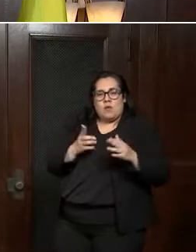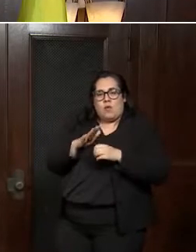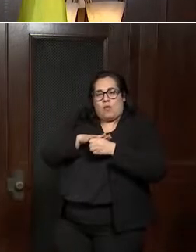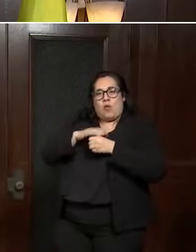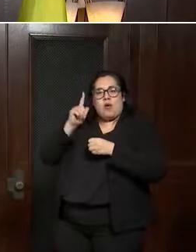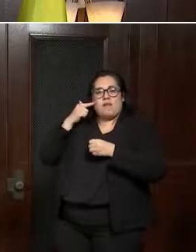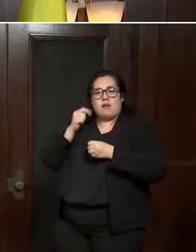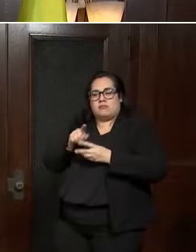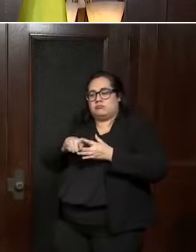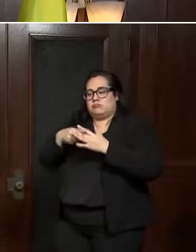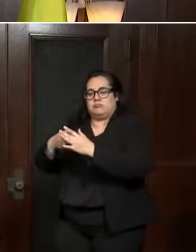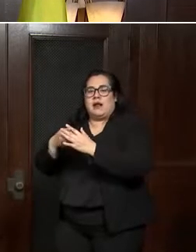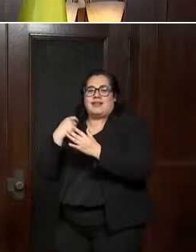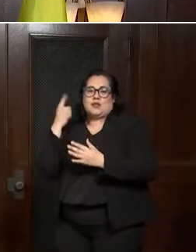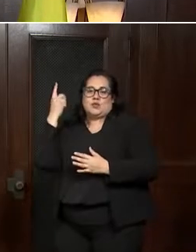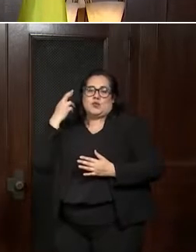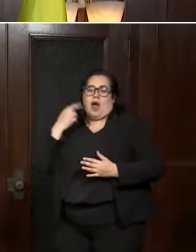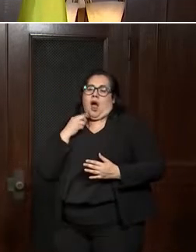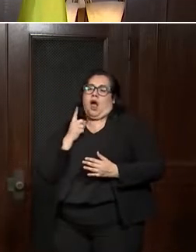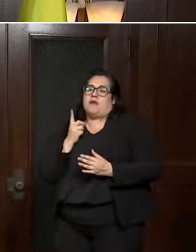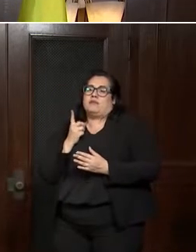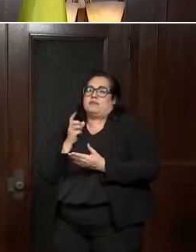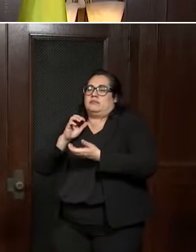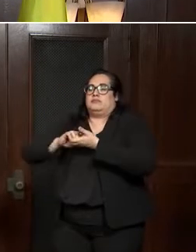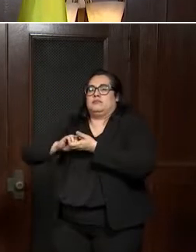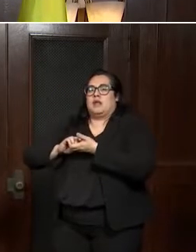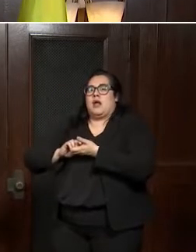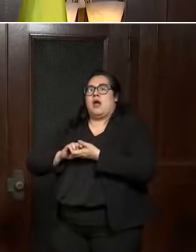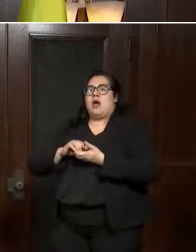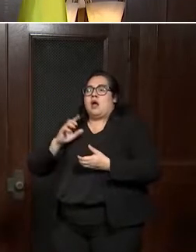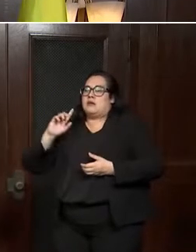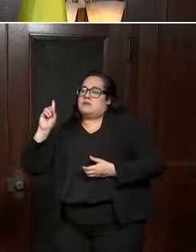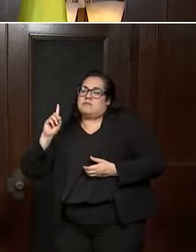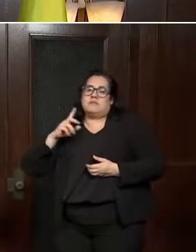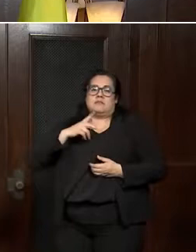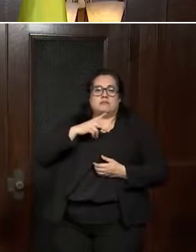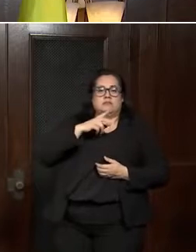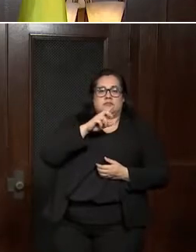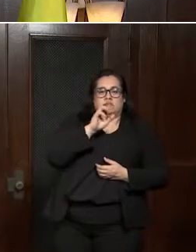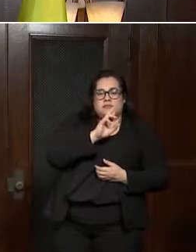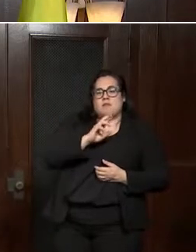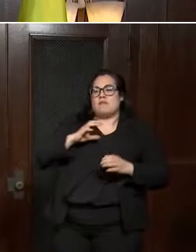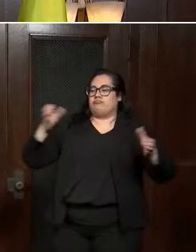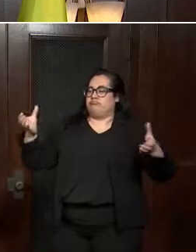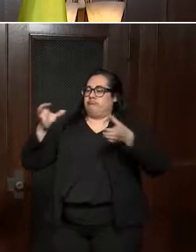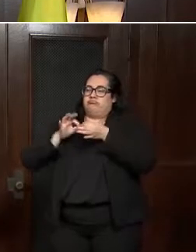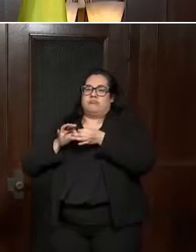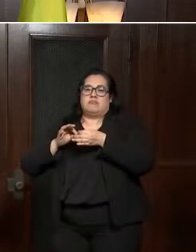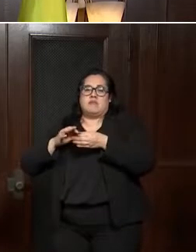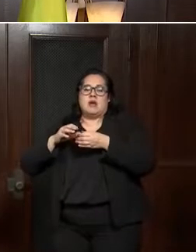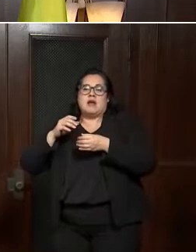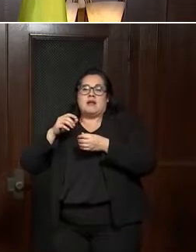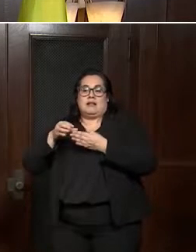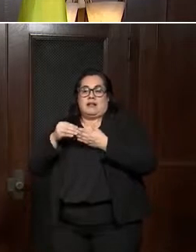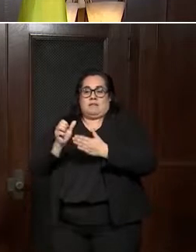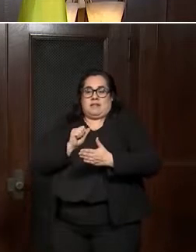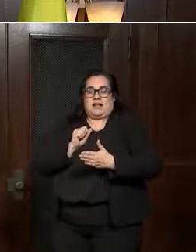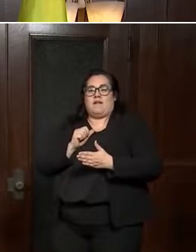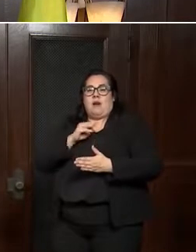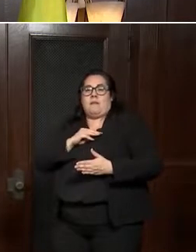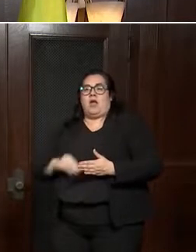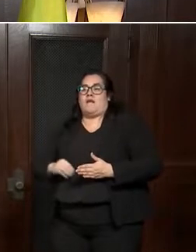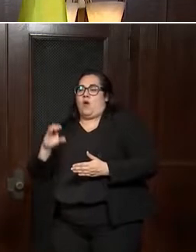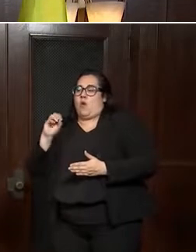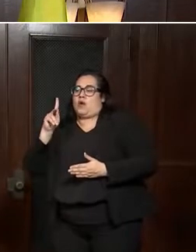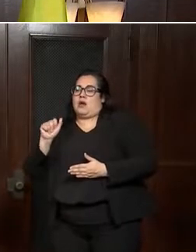implementing this, which is why I'm joining a bipartisan coalition of mayors led by myself and the mayor of Oklahoma City, who have